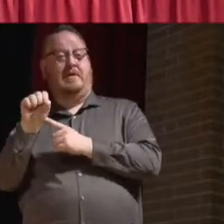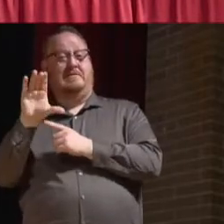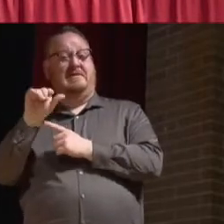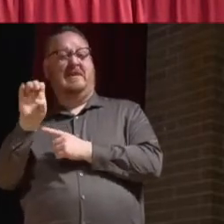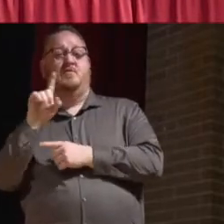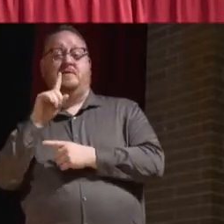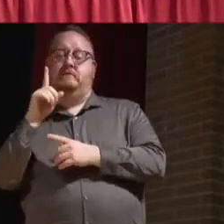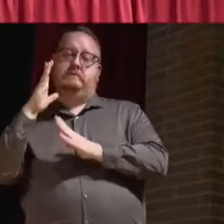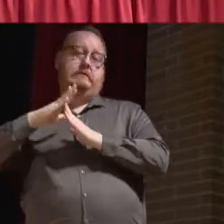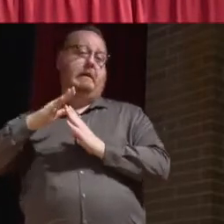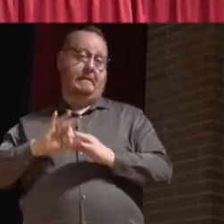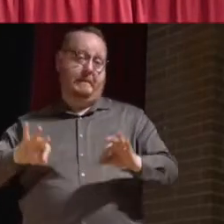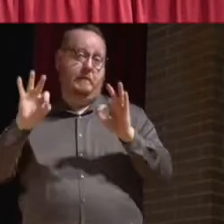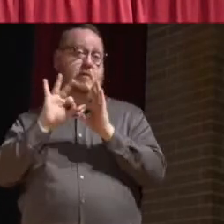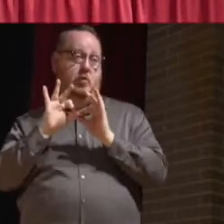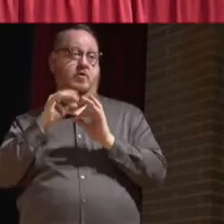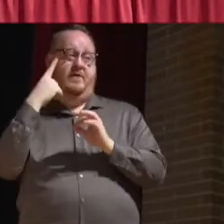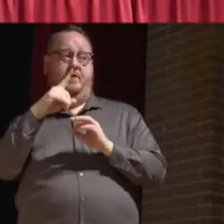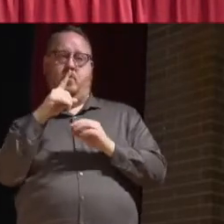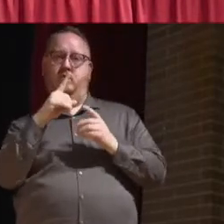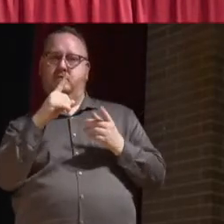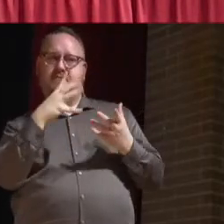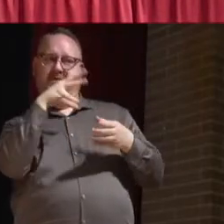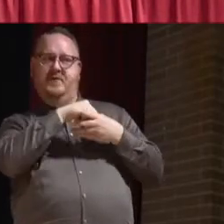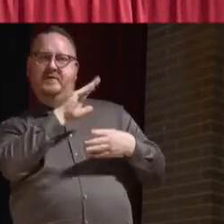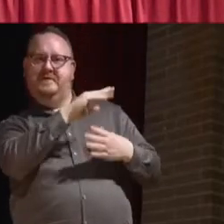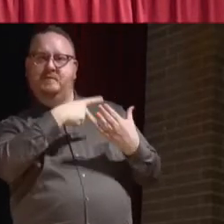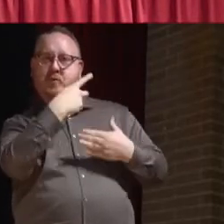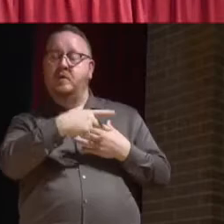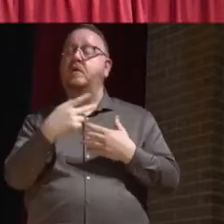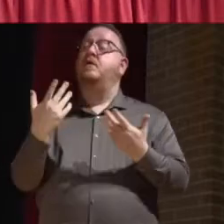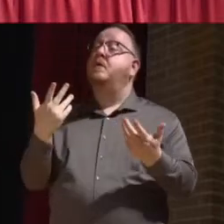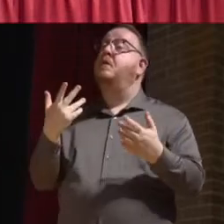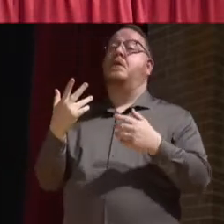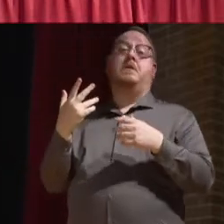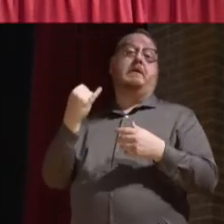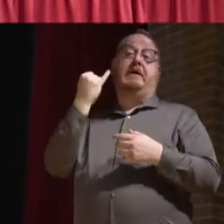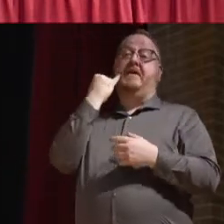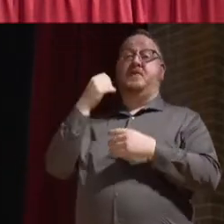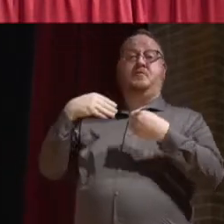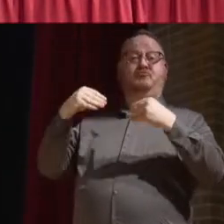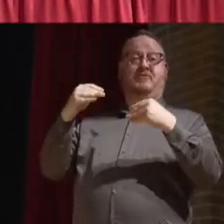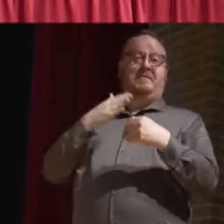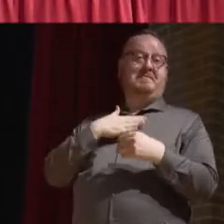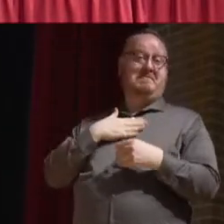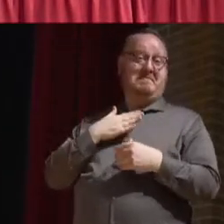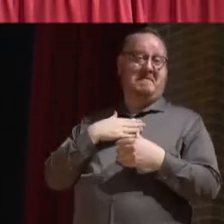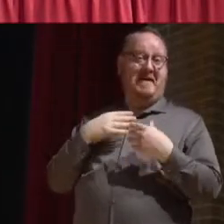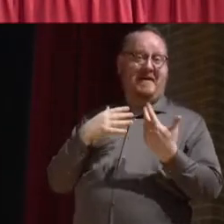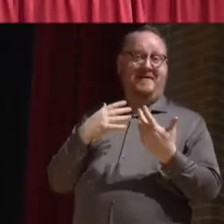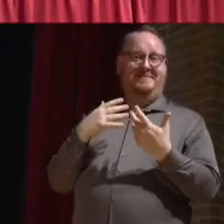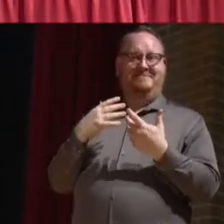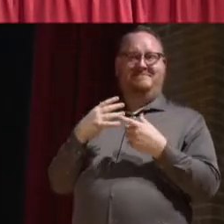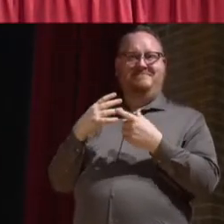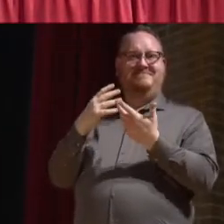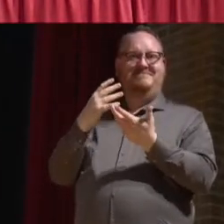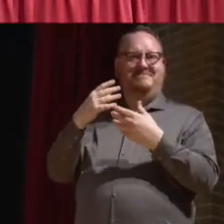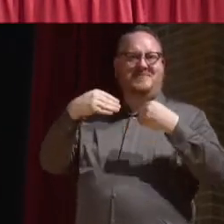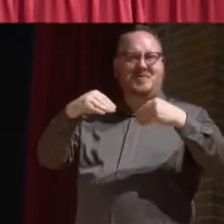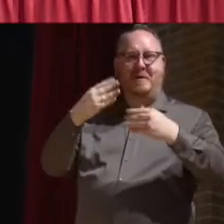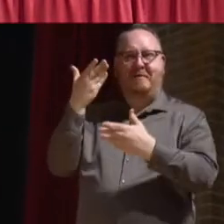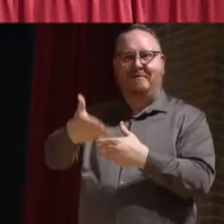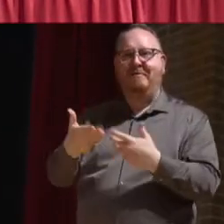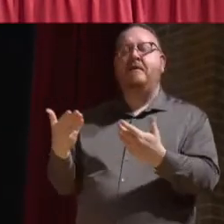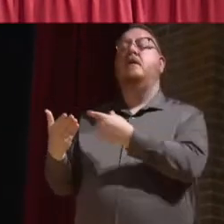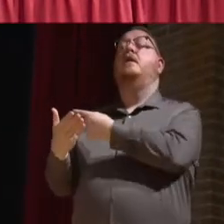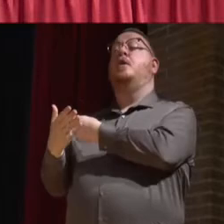so important. Or you're someone that shops at one of the stores or follows me and they hear me talking, and that's small. And